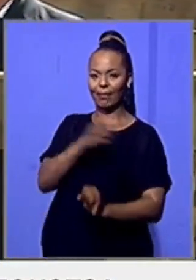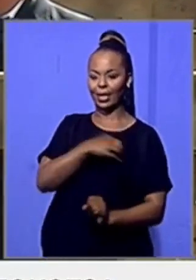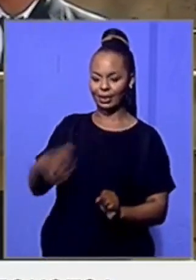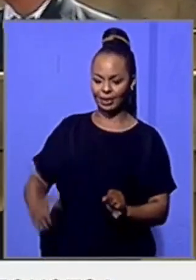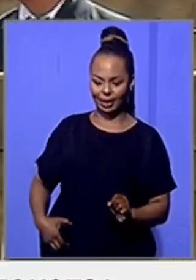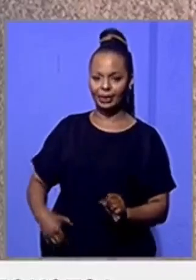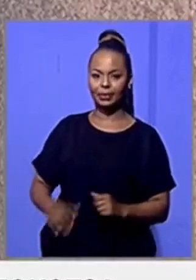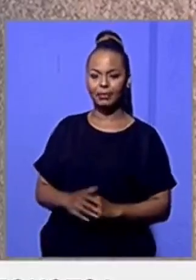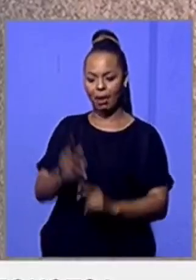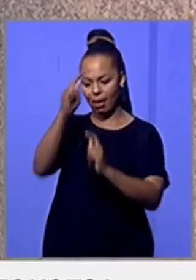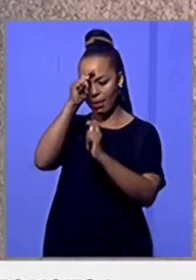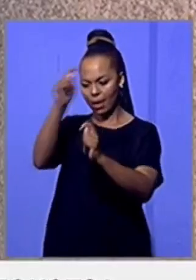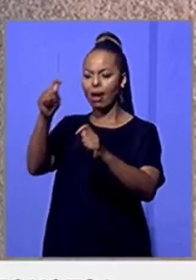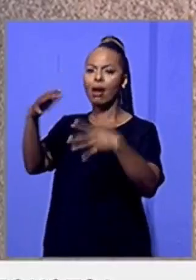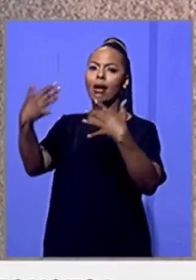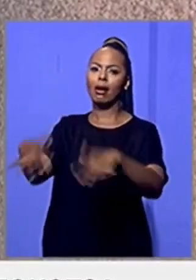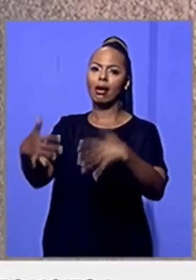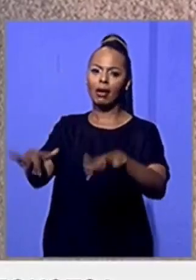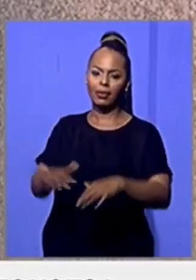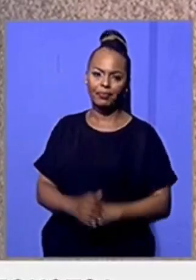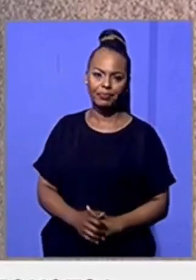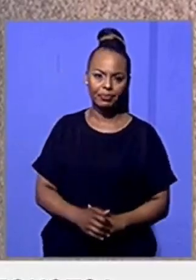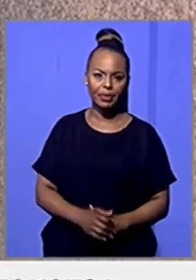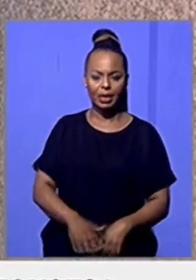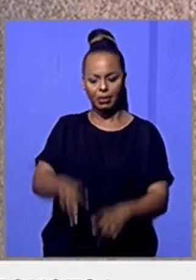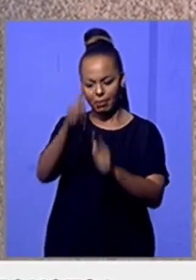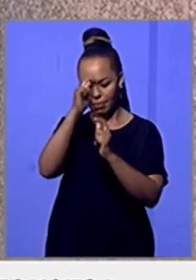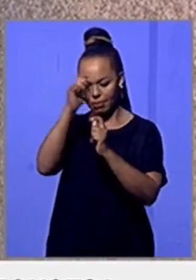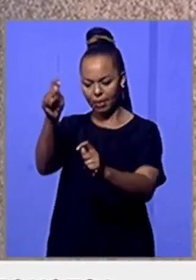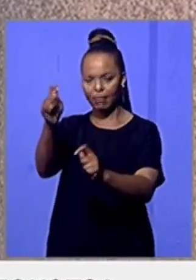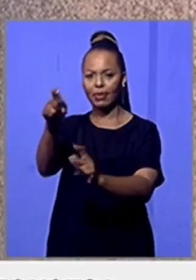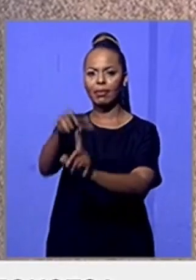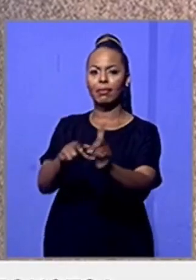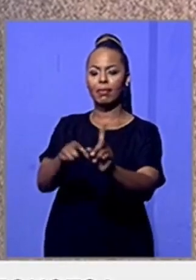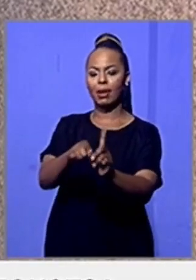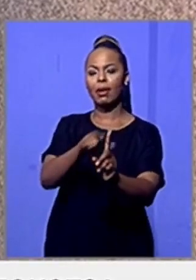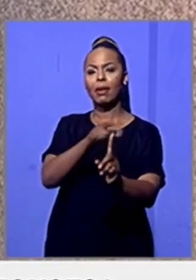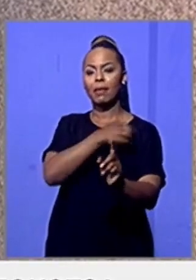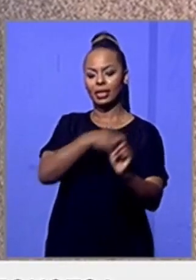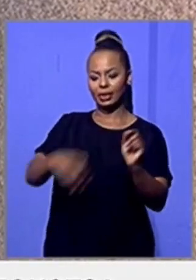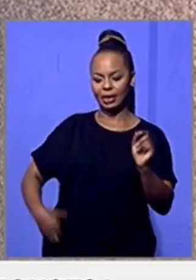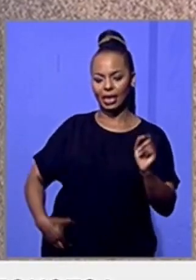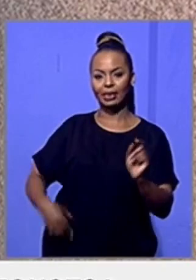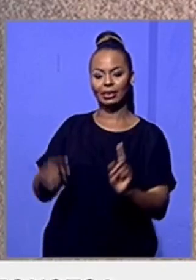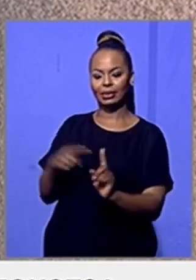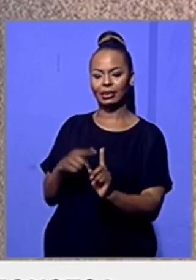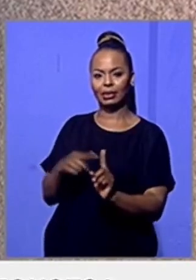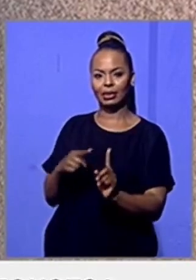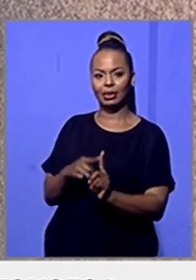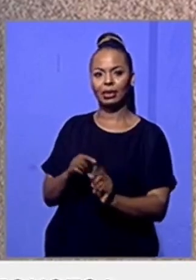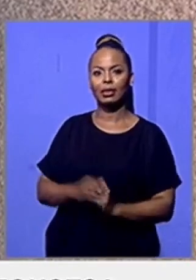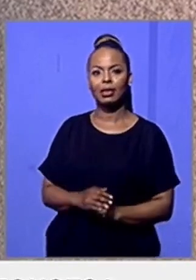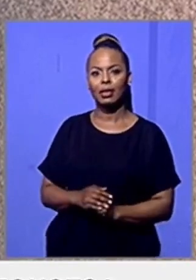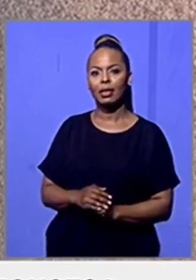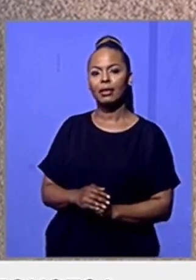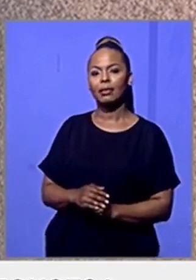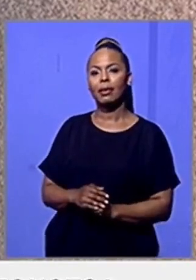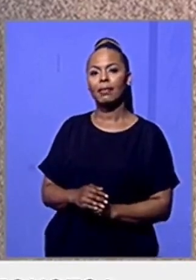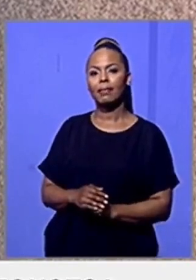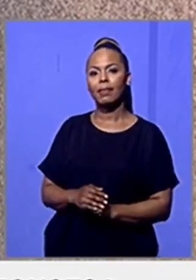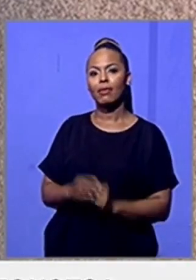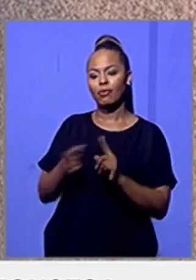ya naga. I confer on President Xi Jinping, President of the People's Republic